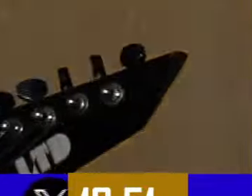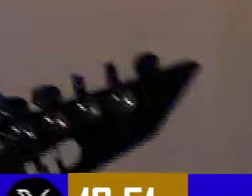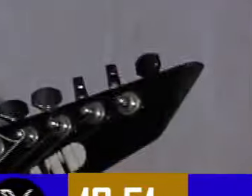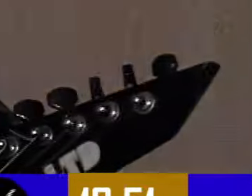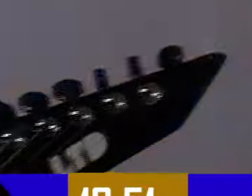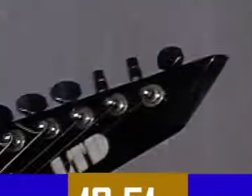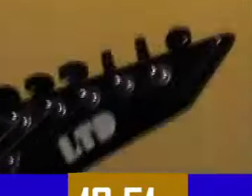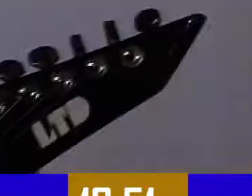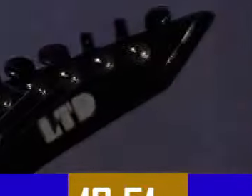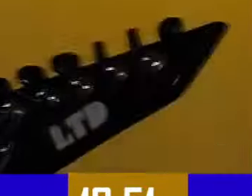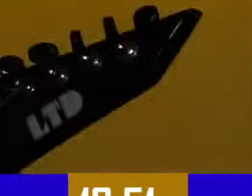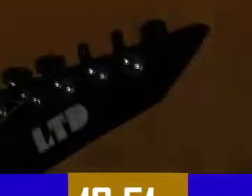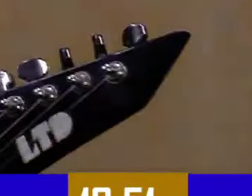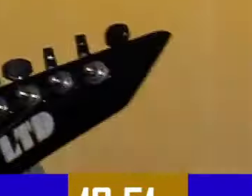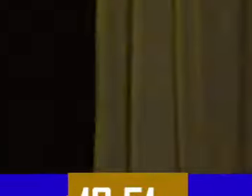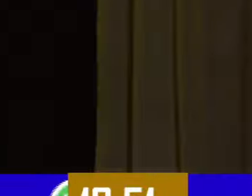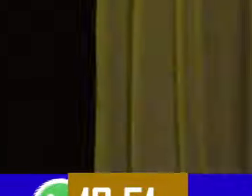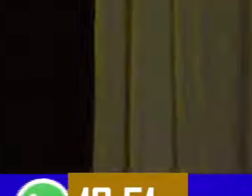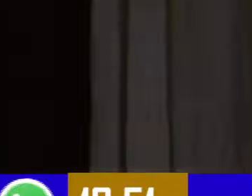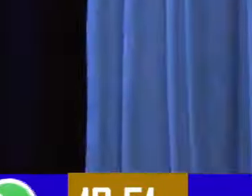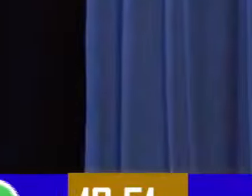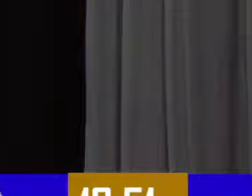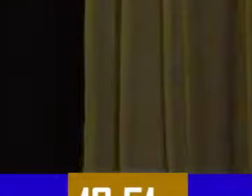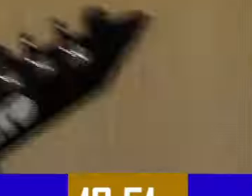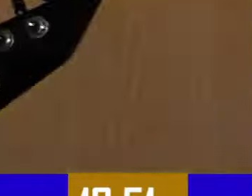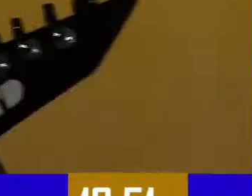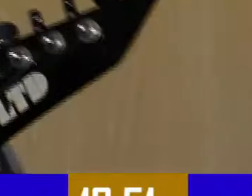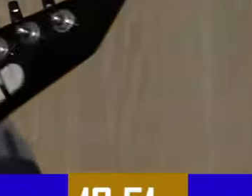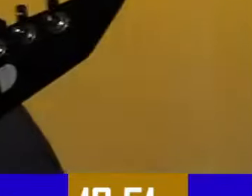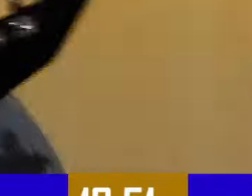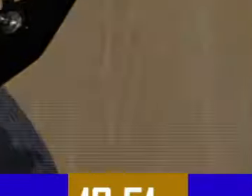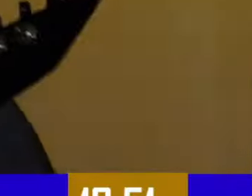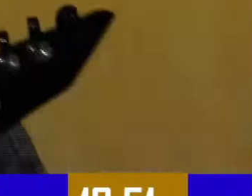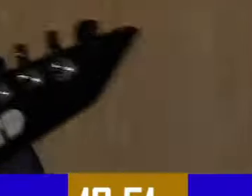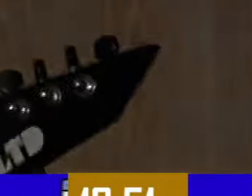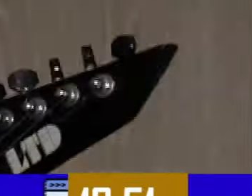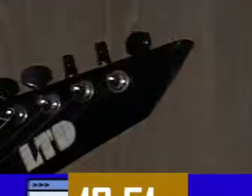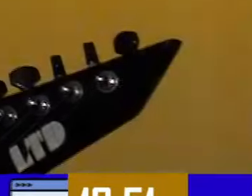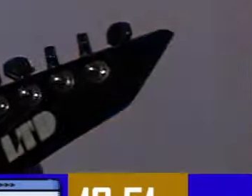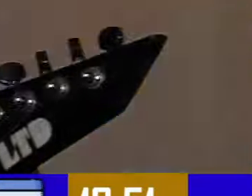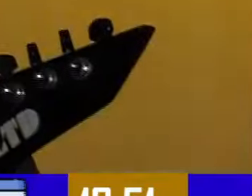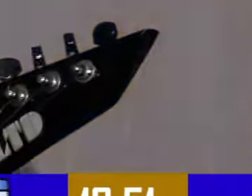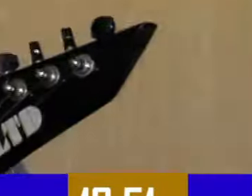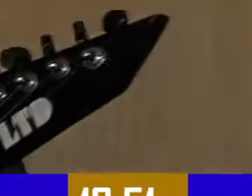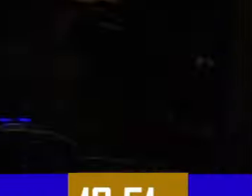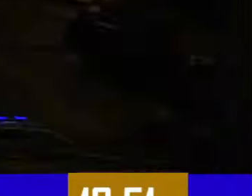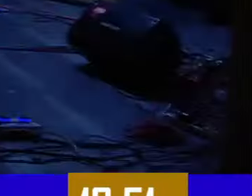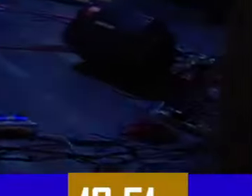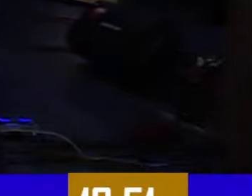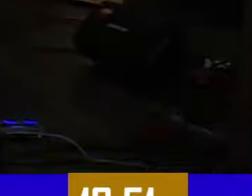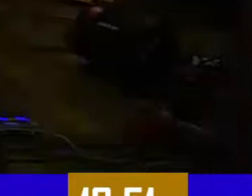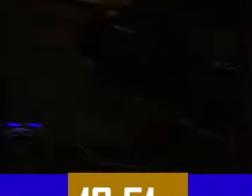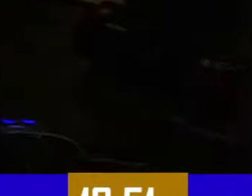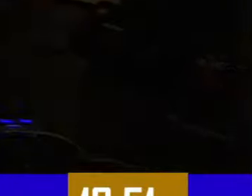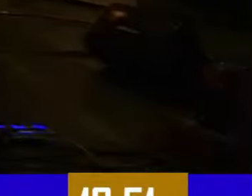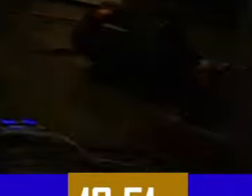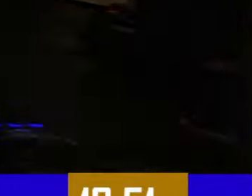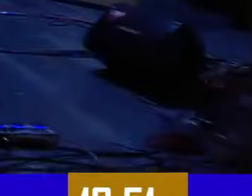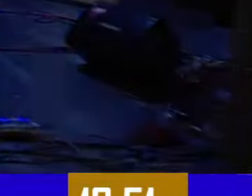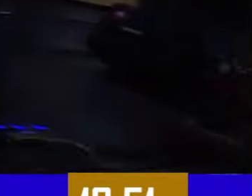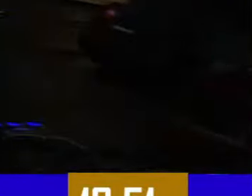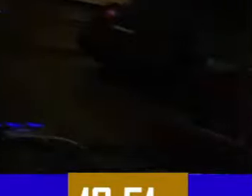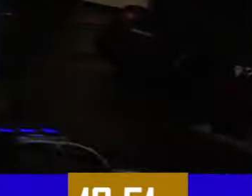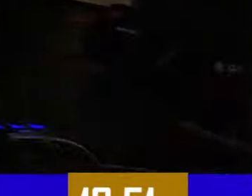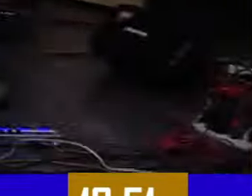Alright, that's your bum. Not gonna need love. Alright, that's your bum. A